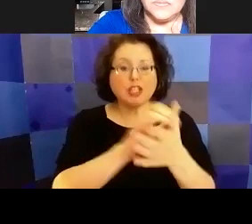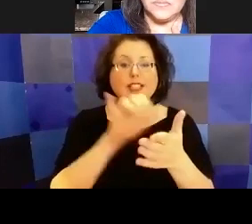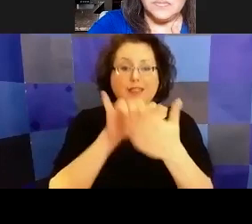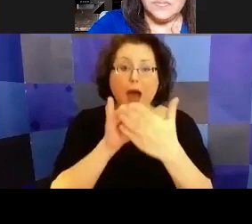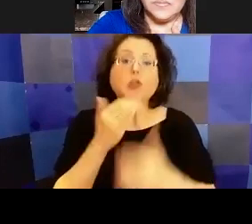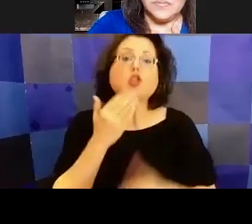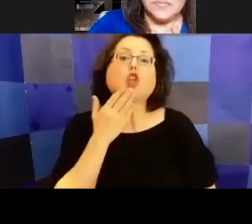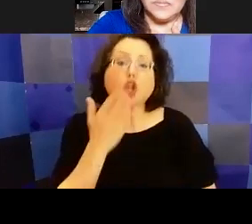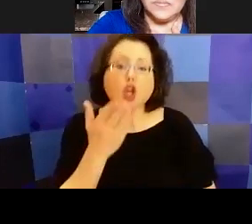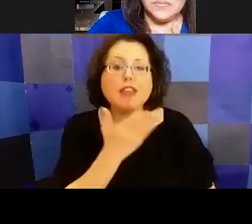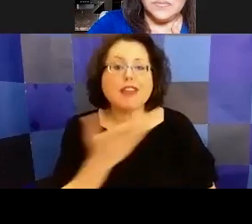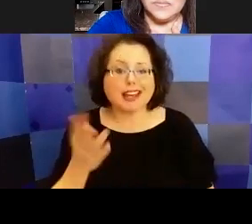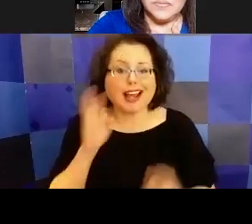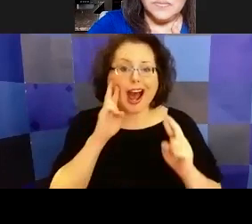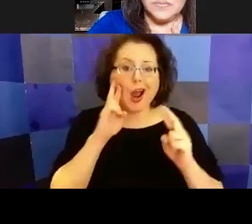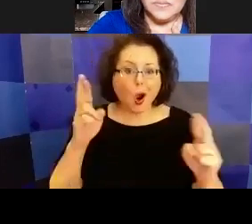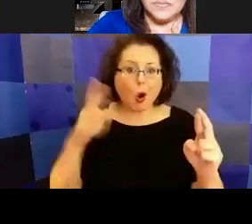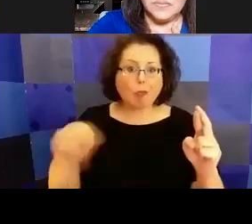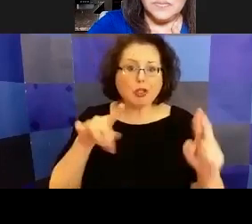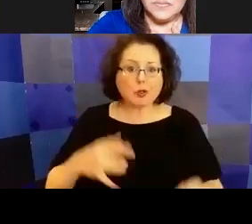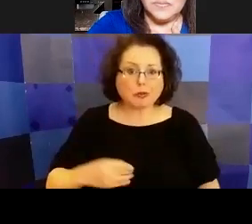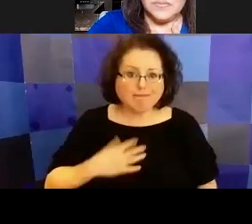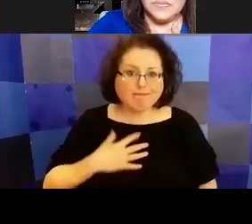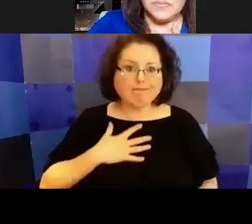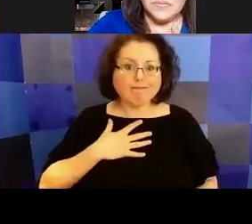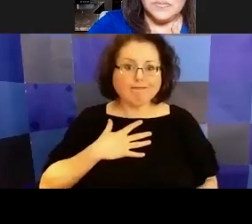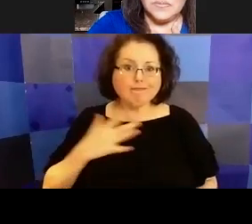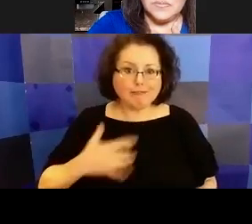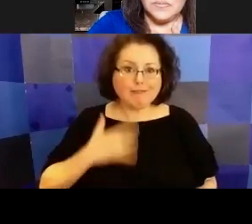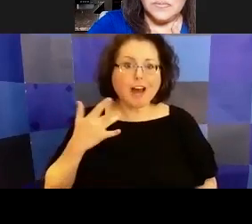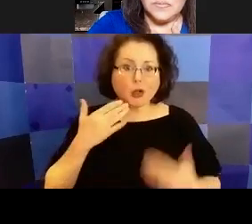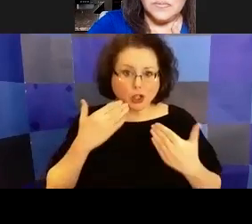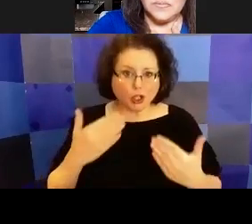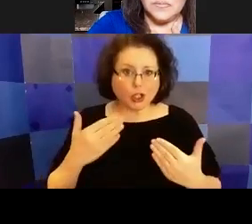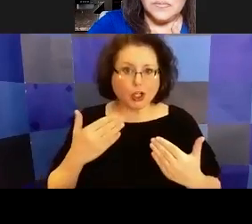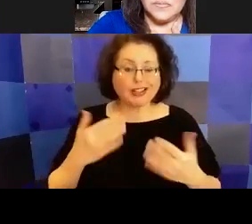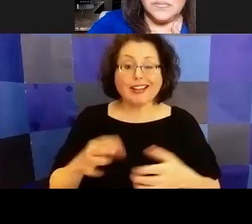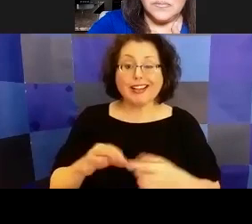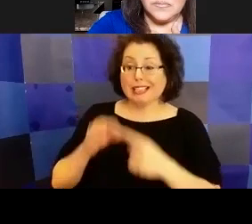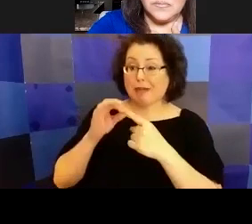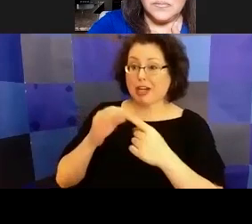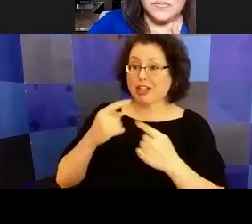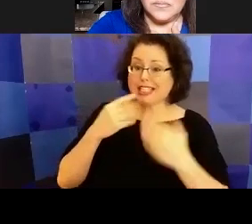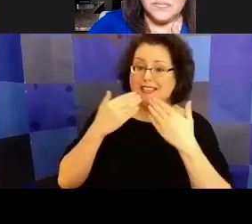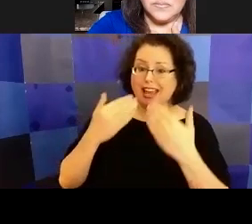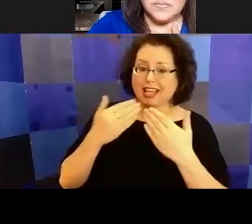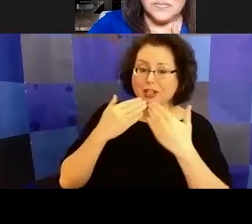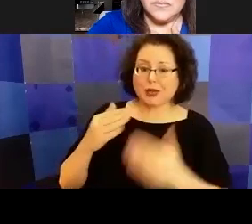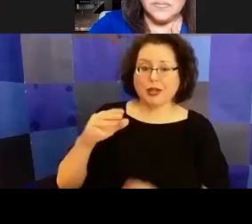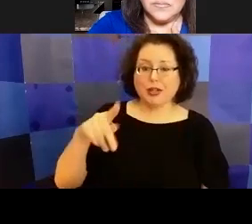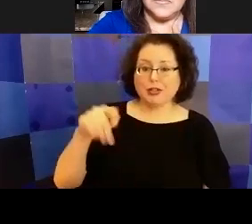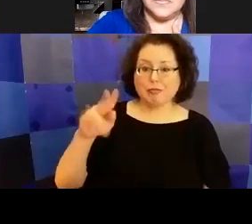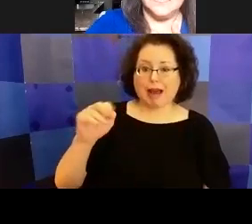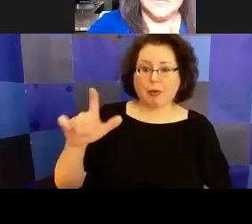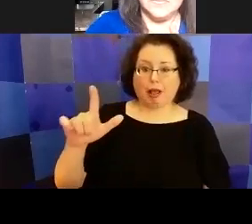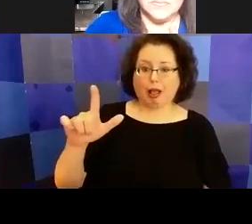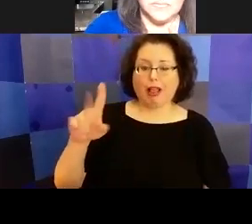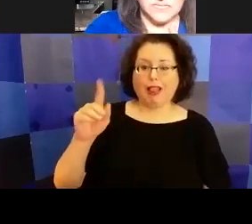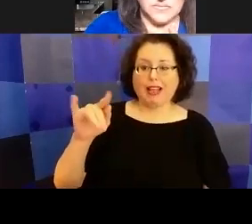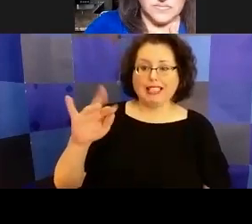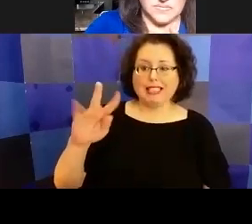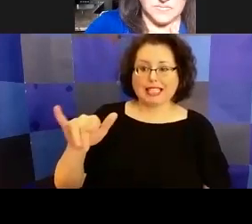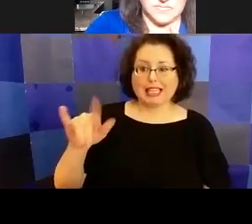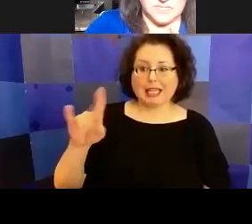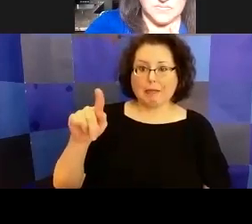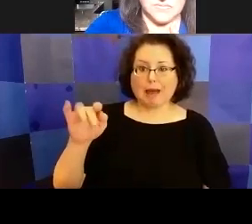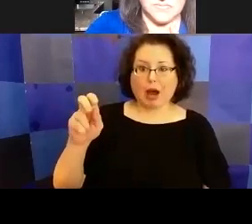hope that it felt good to do it. A special shout out to Lindsay Powell, who probably saved both you all and us from